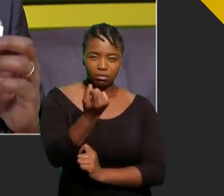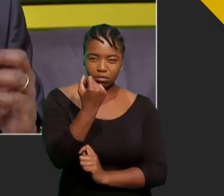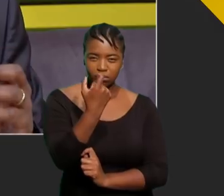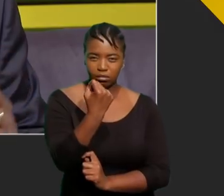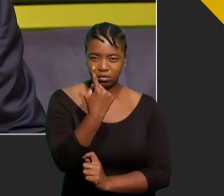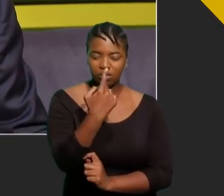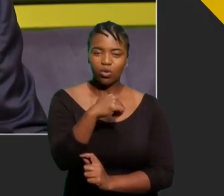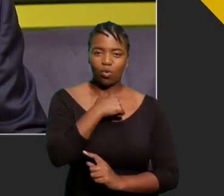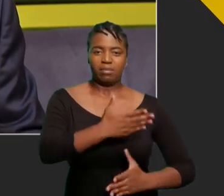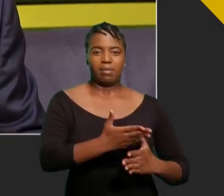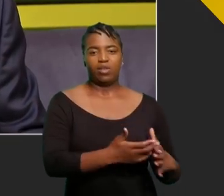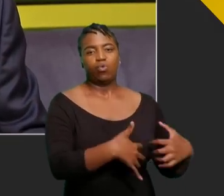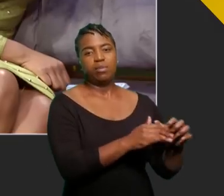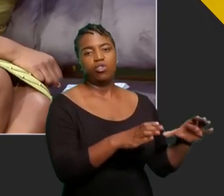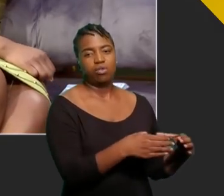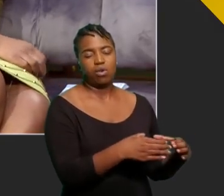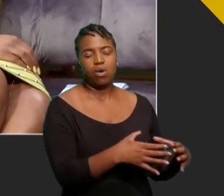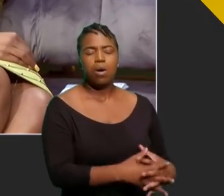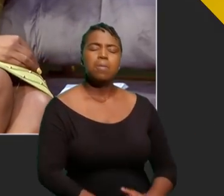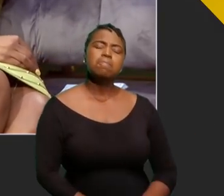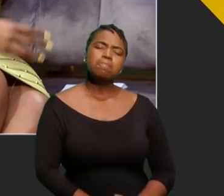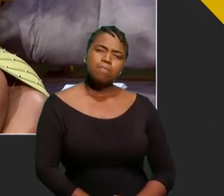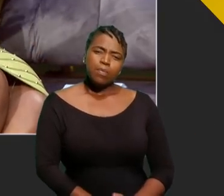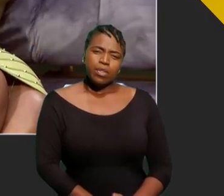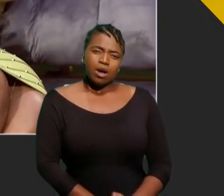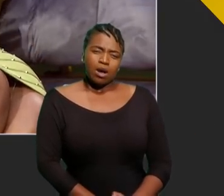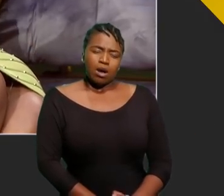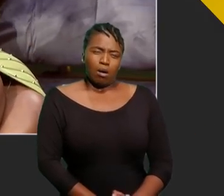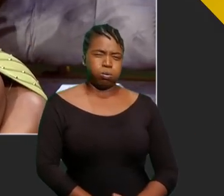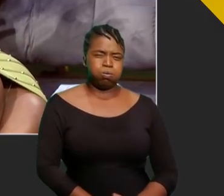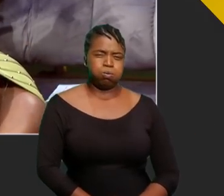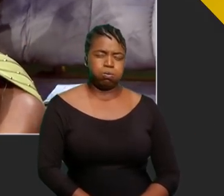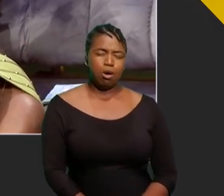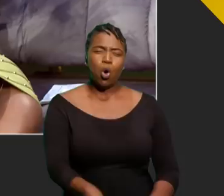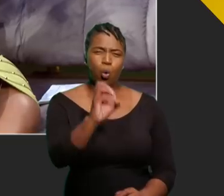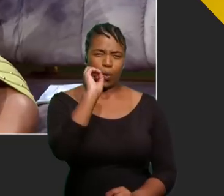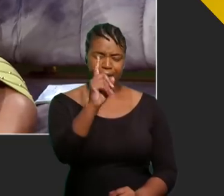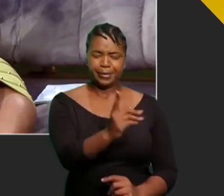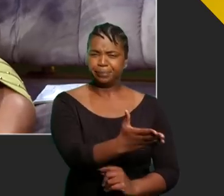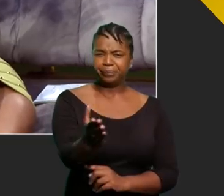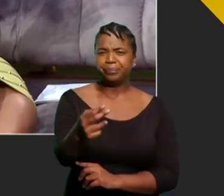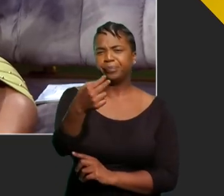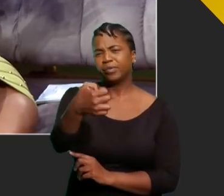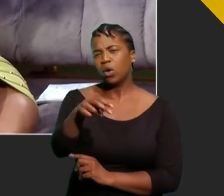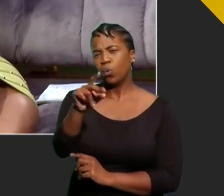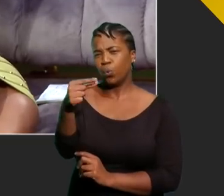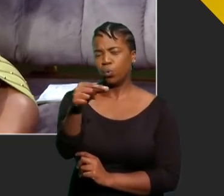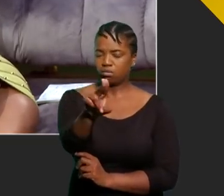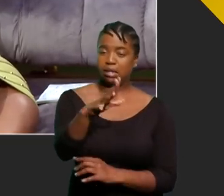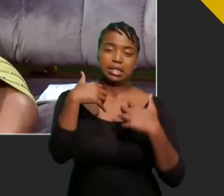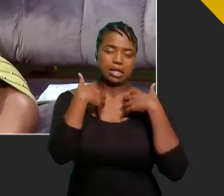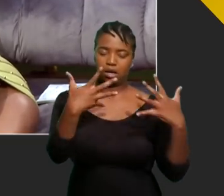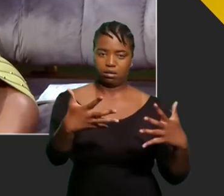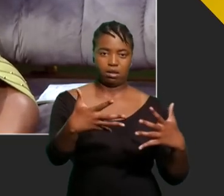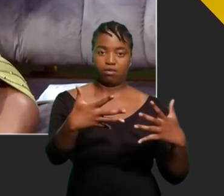So, umsebenzi we commission la, Let's perhaps bring Hendrik in and just get an understanding, Hendrik. Let's start here. Let's